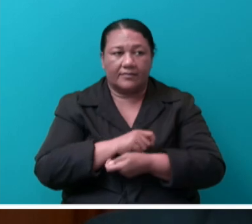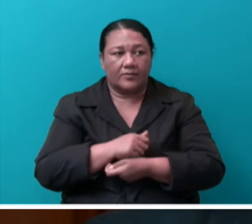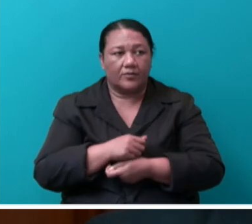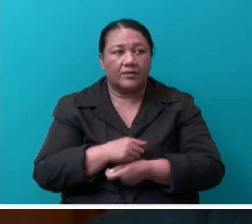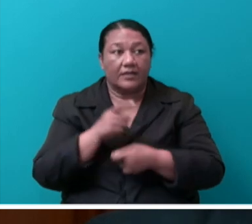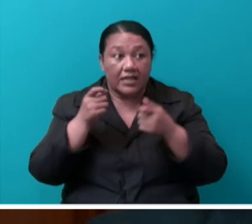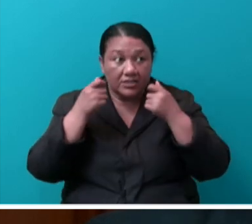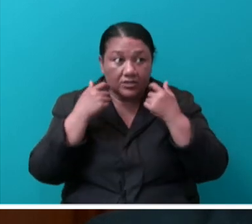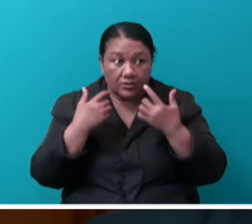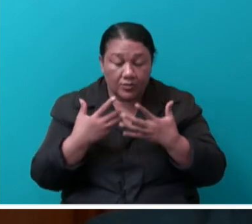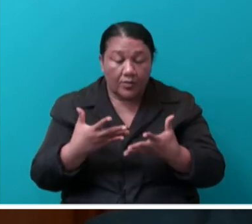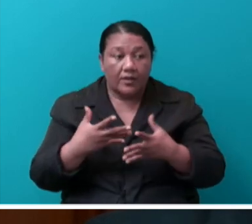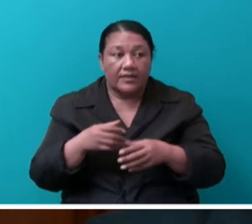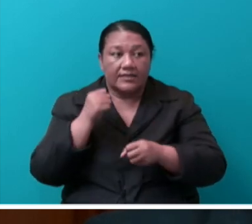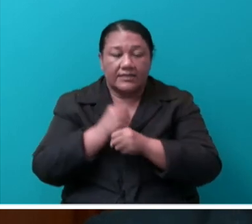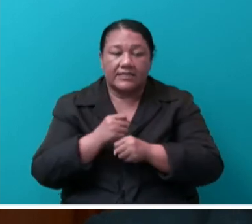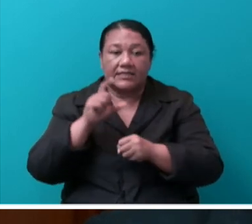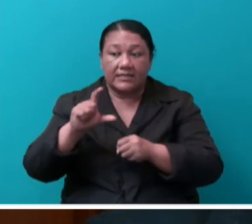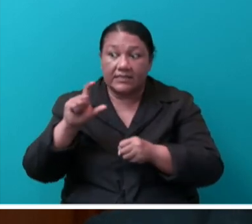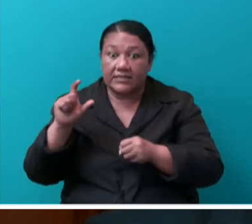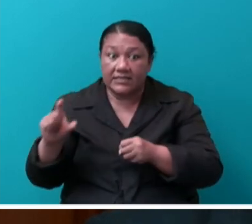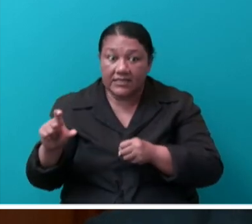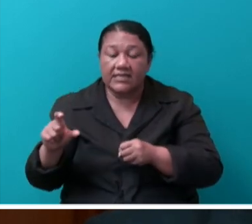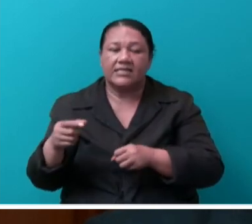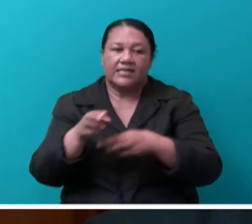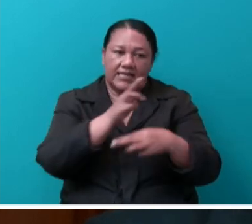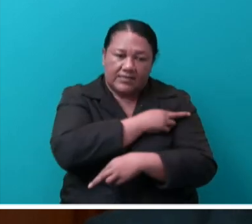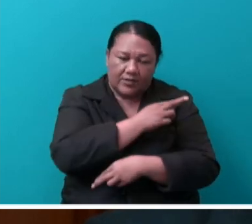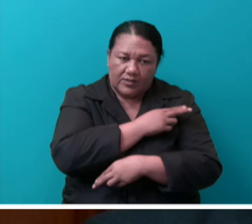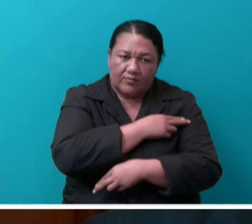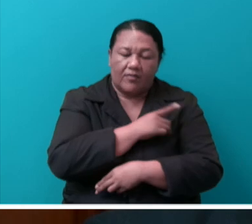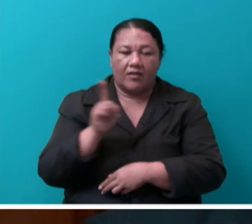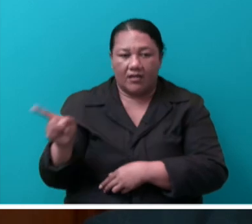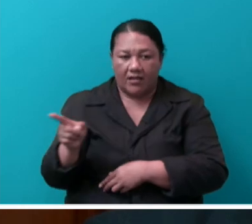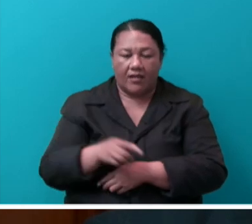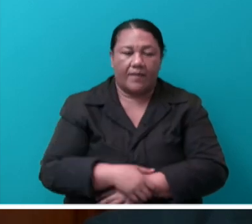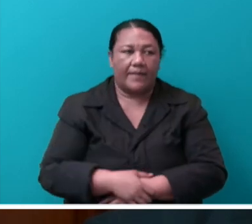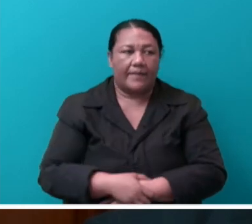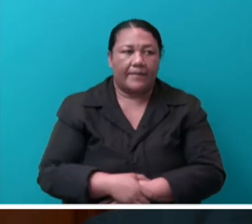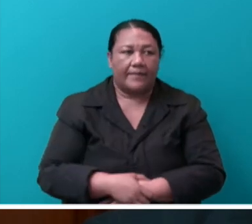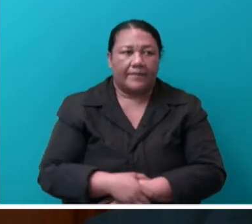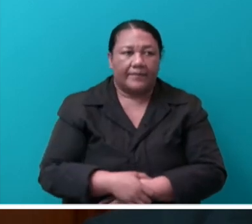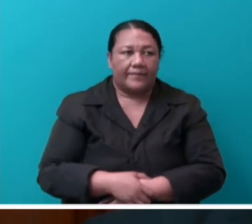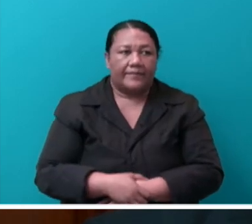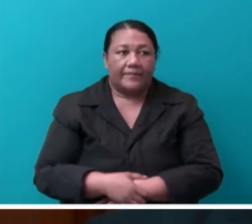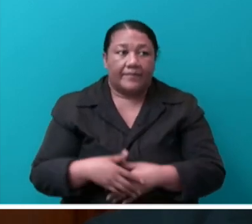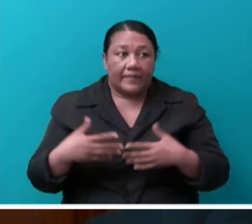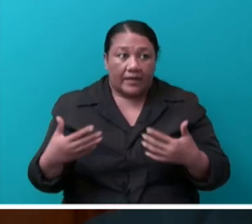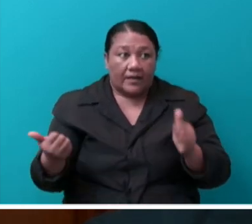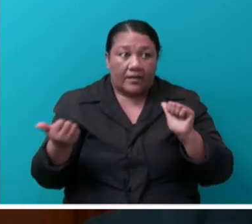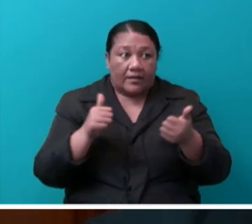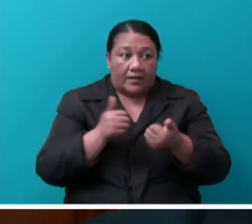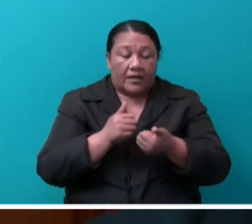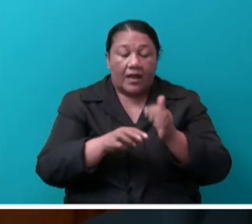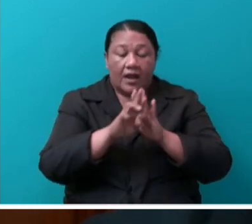out the Great Council of Chiefs mandate. Honorable Speaker, just this week, The amendment has been made to Regulation